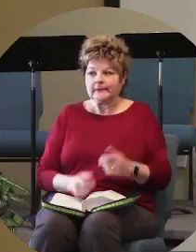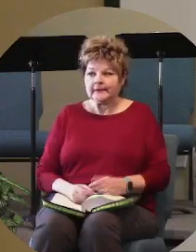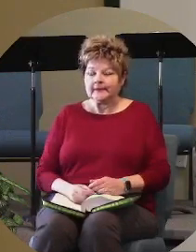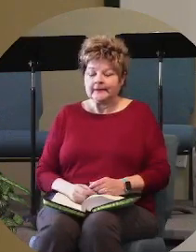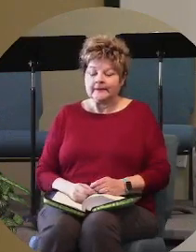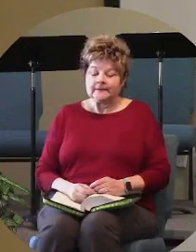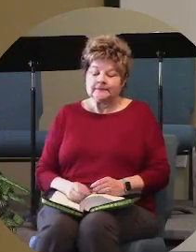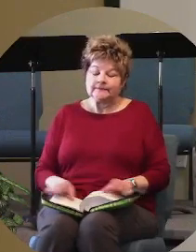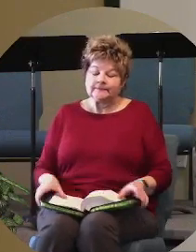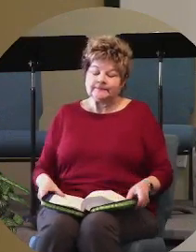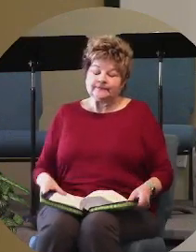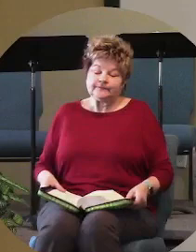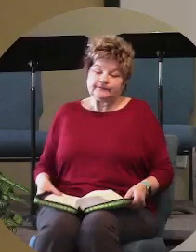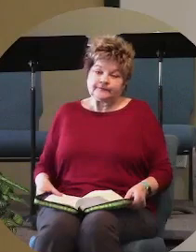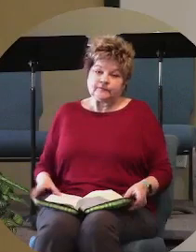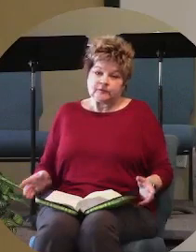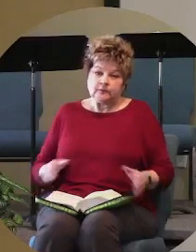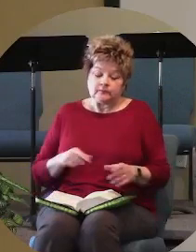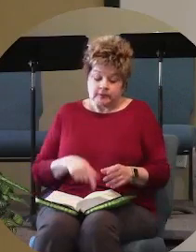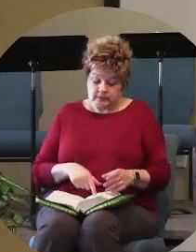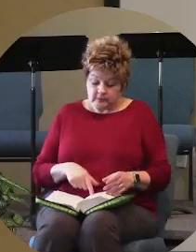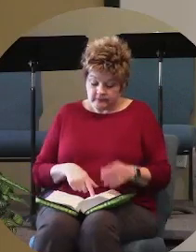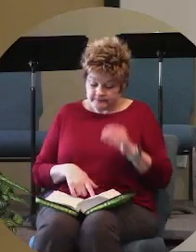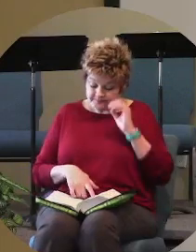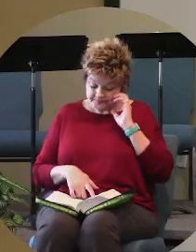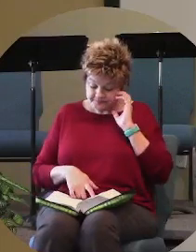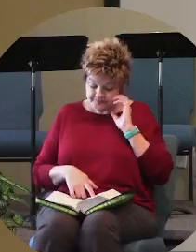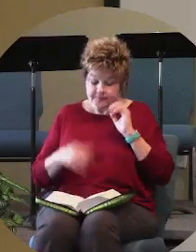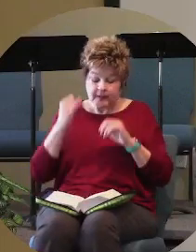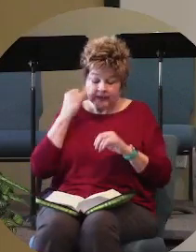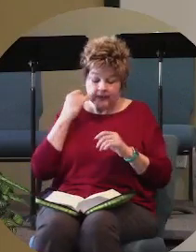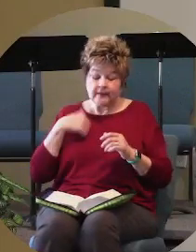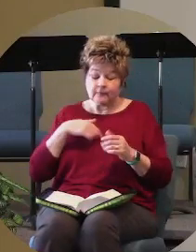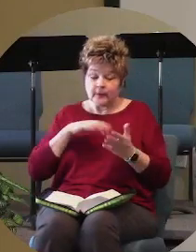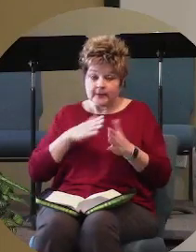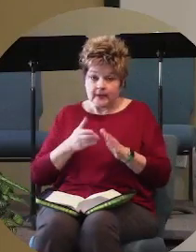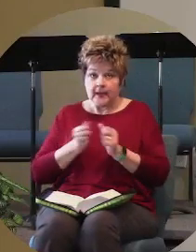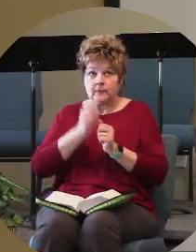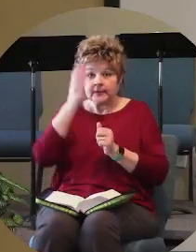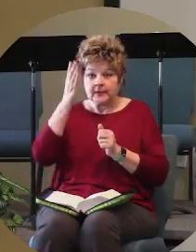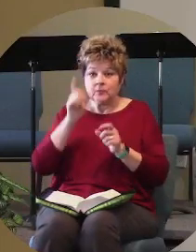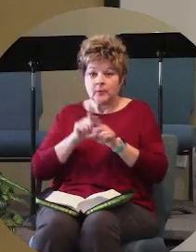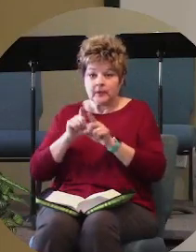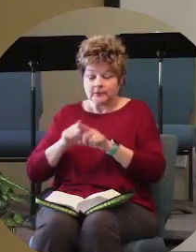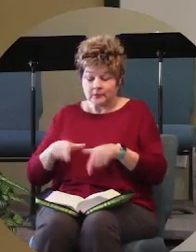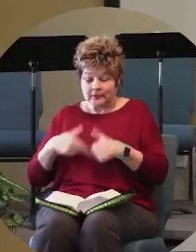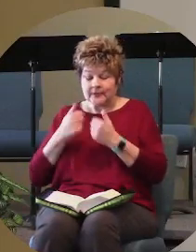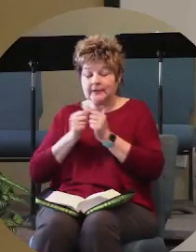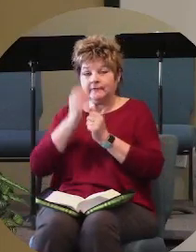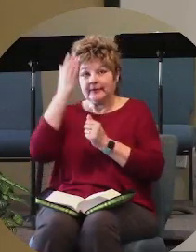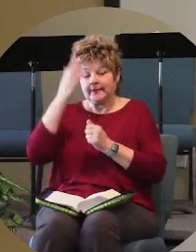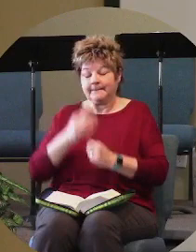says in the song, if we die with him, we'll also live with him.